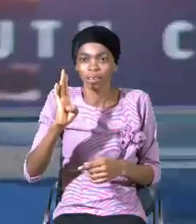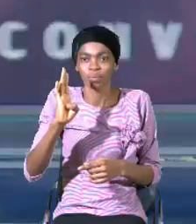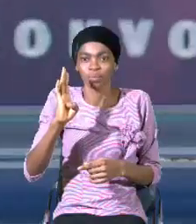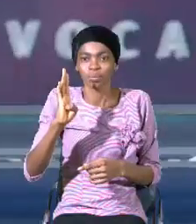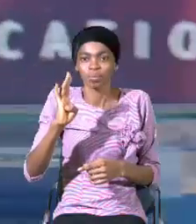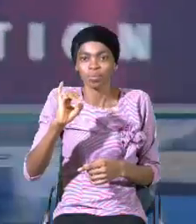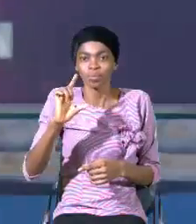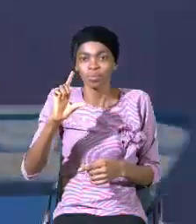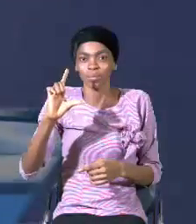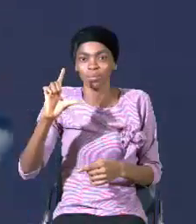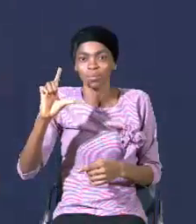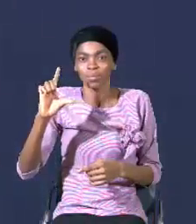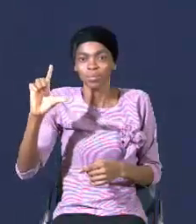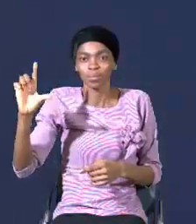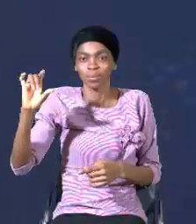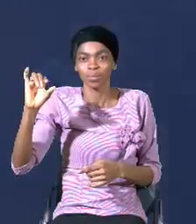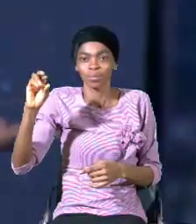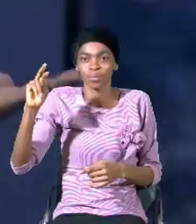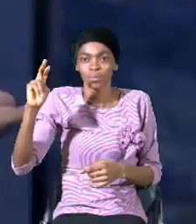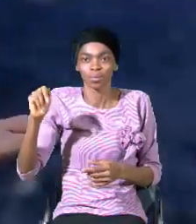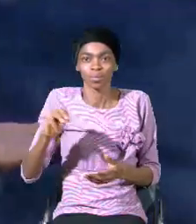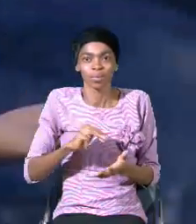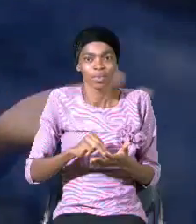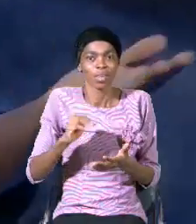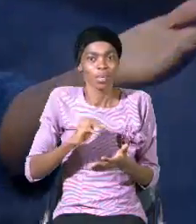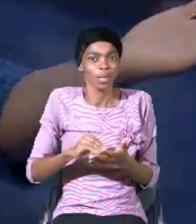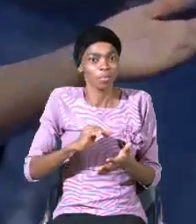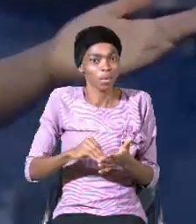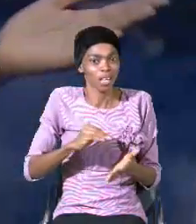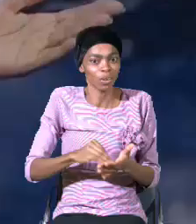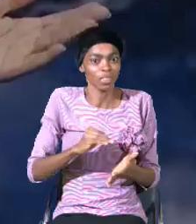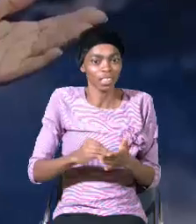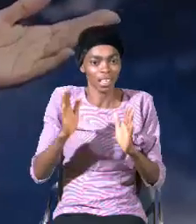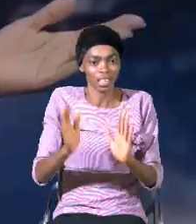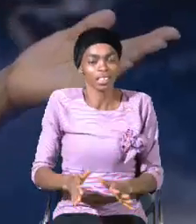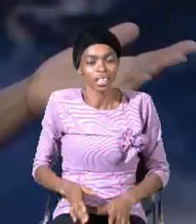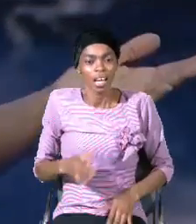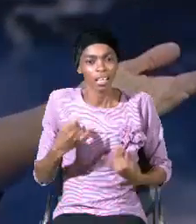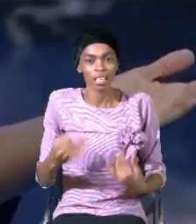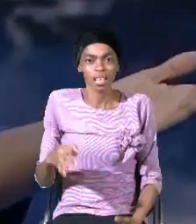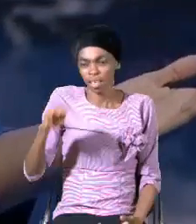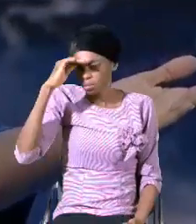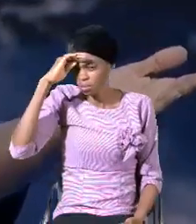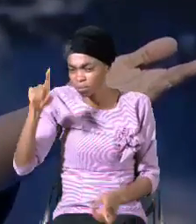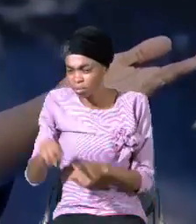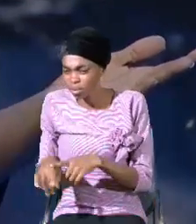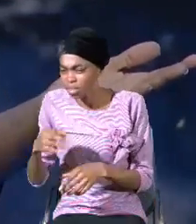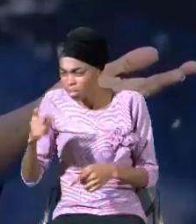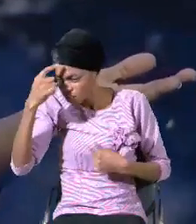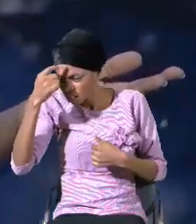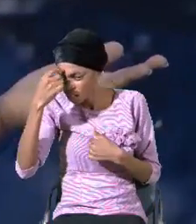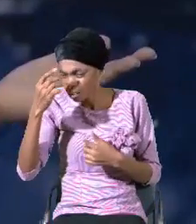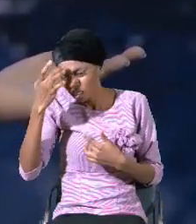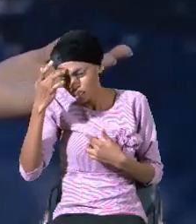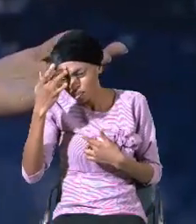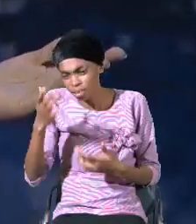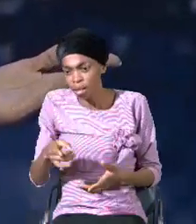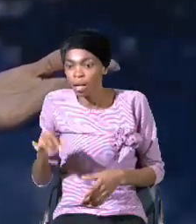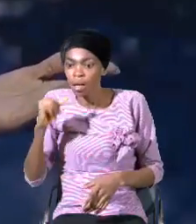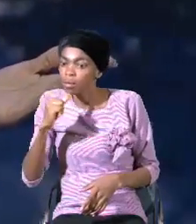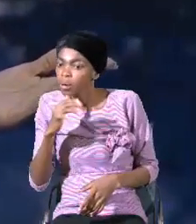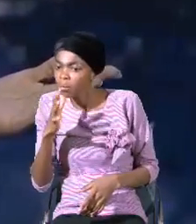life. But what he has, it's not using. His mother is sick. He cannot touch that money and take care of the mother.